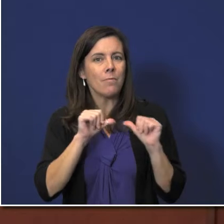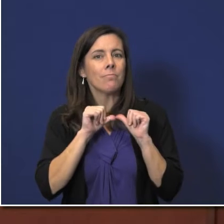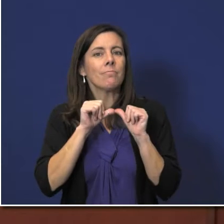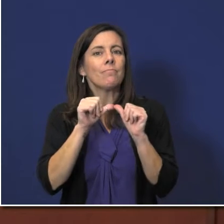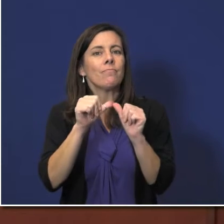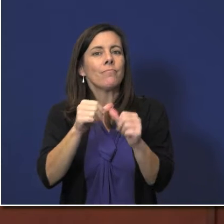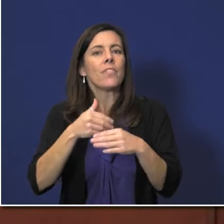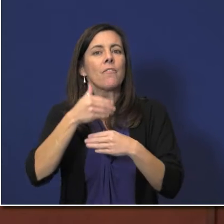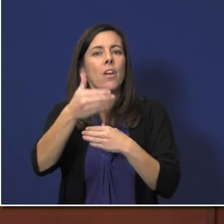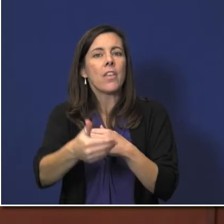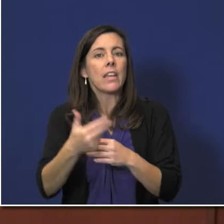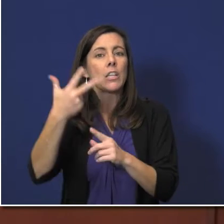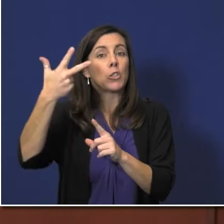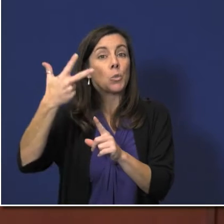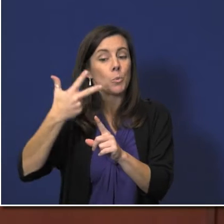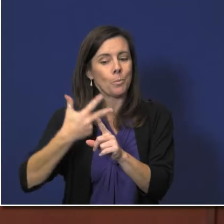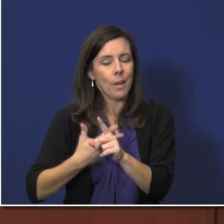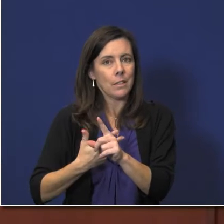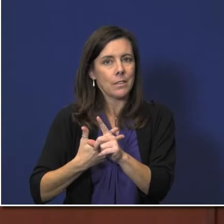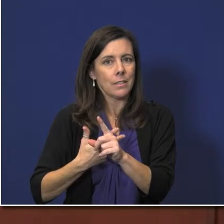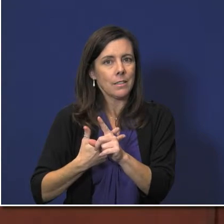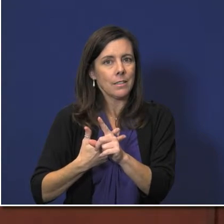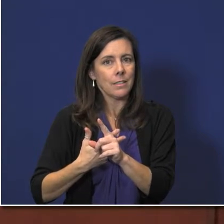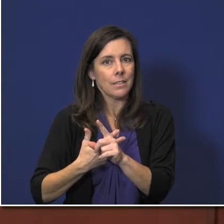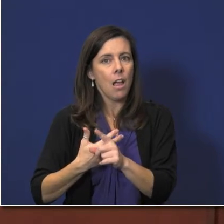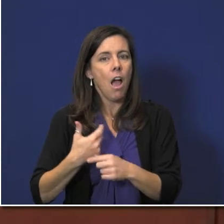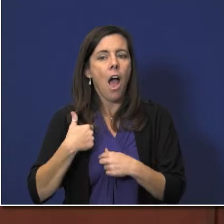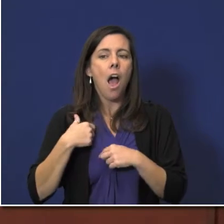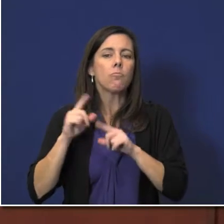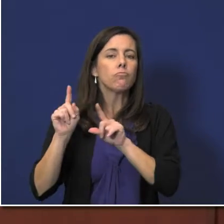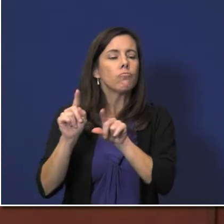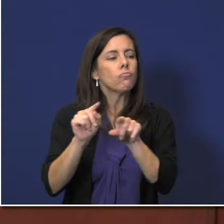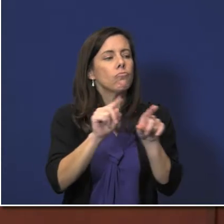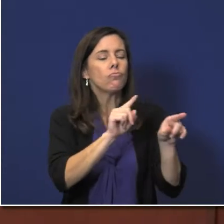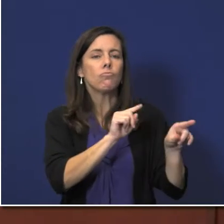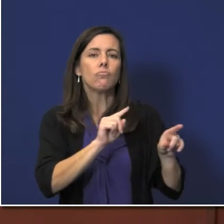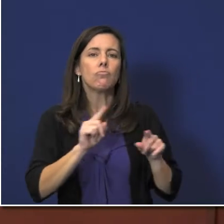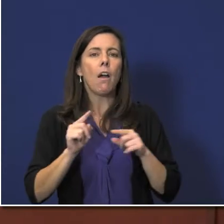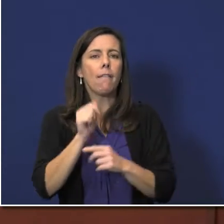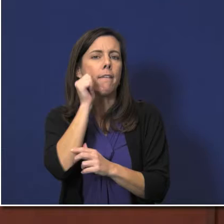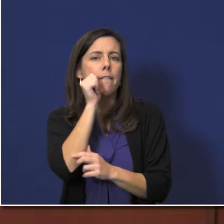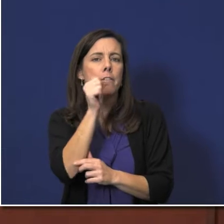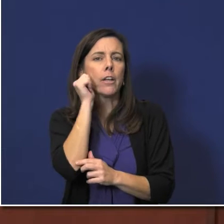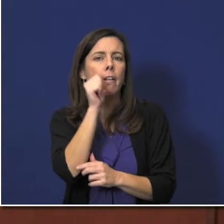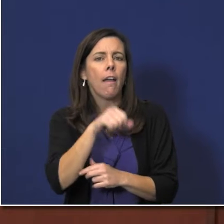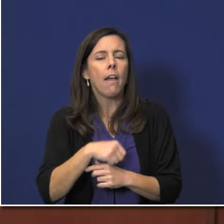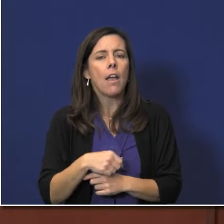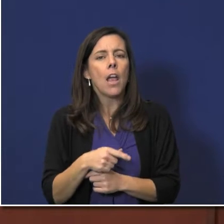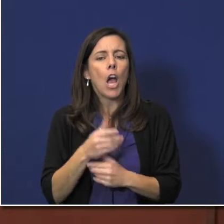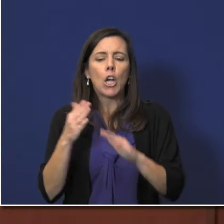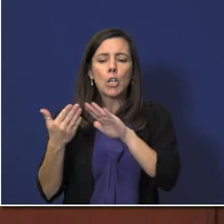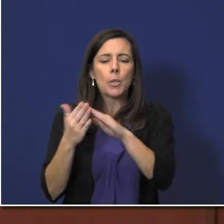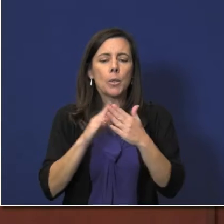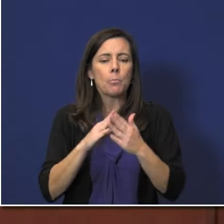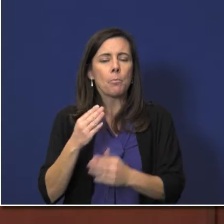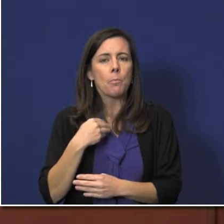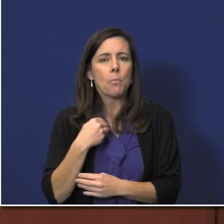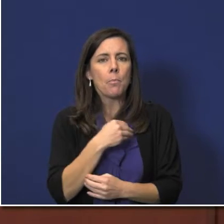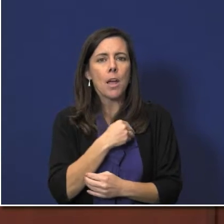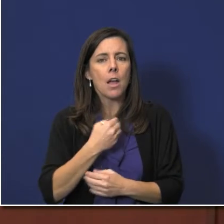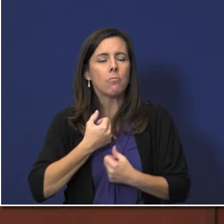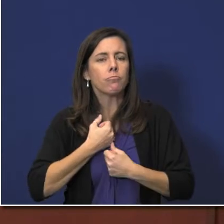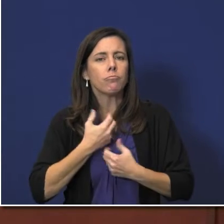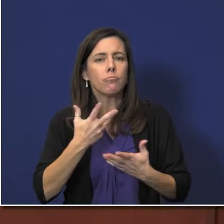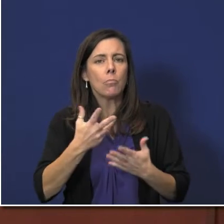very challenging months. When I am out in public and almost on a daily basis, community members express